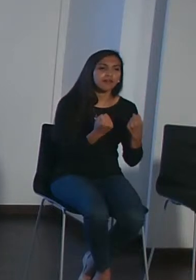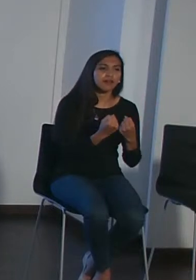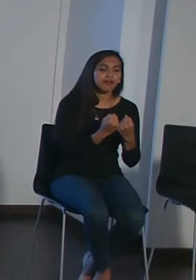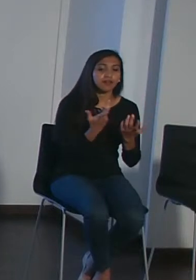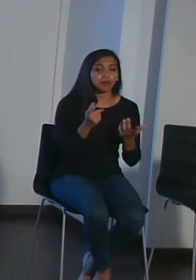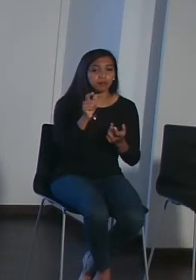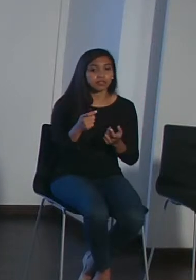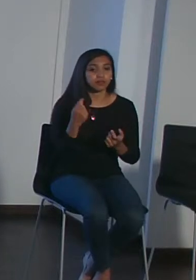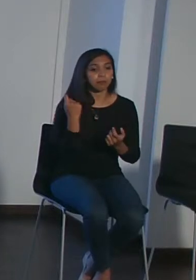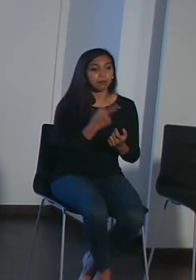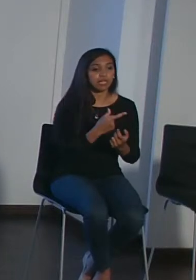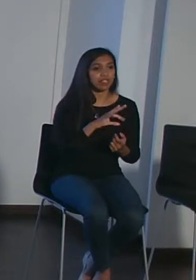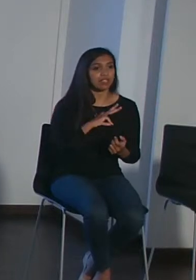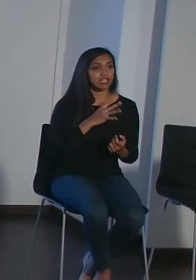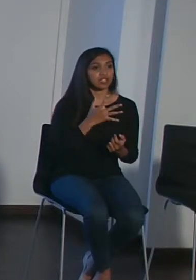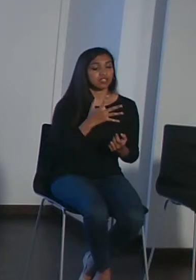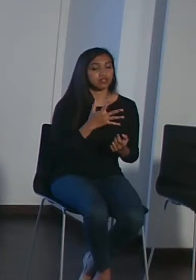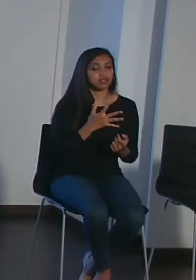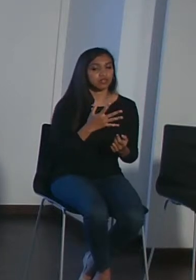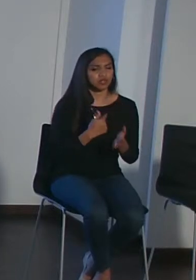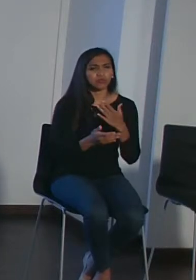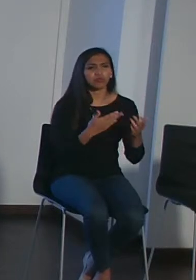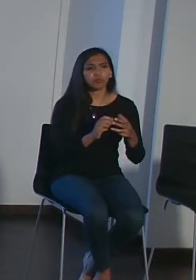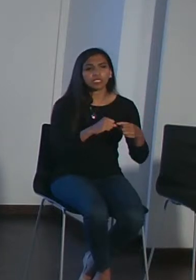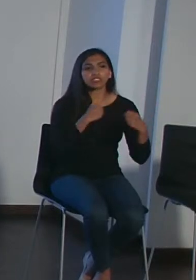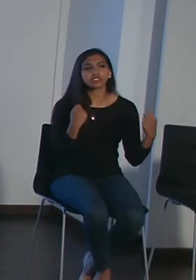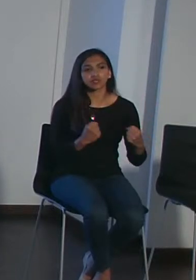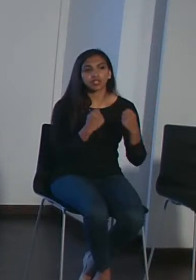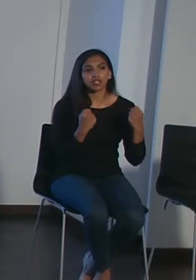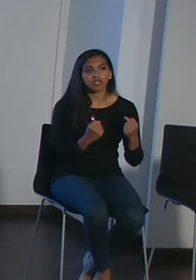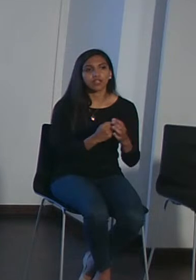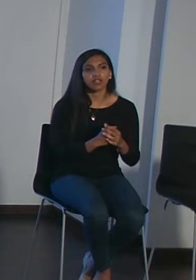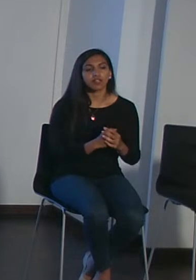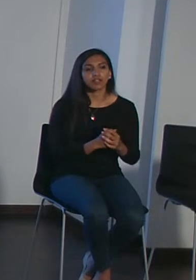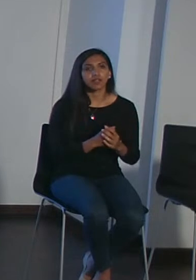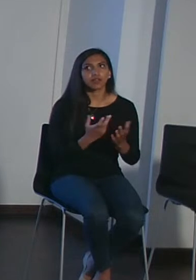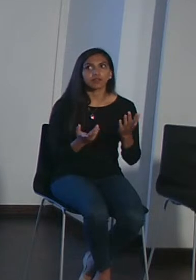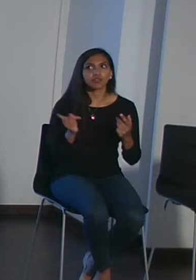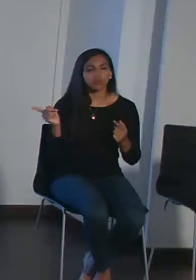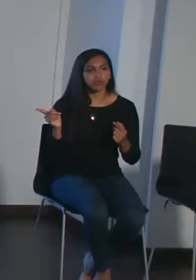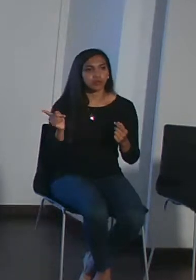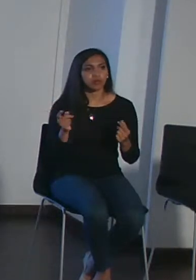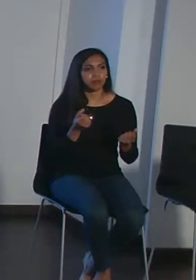within, I mean, while working in an institution, I felt like I've taken such risks